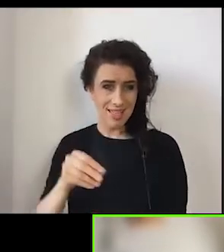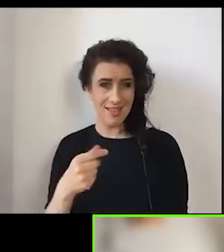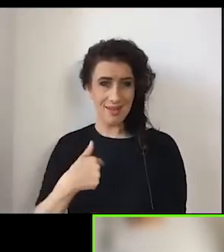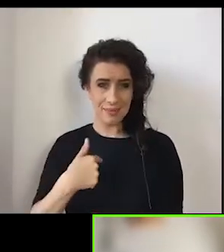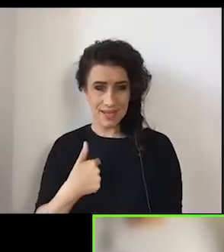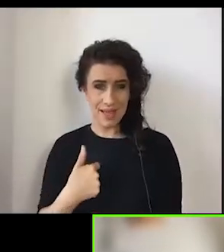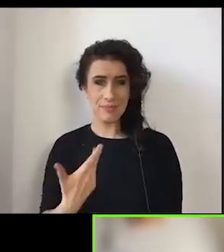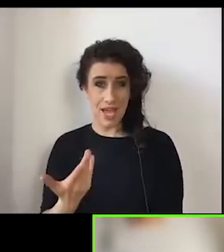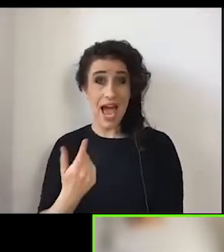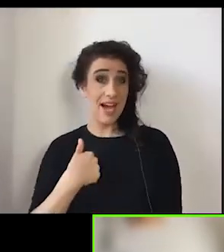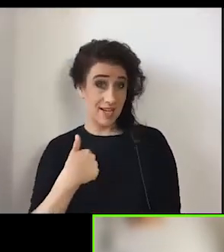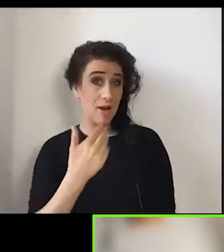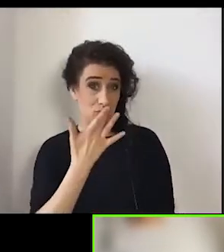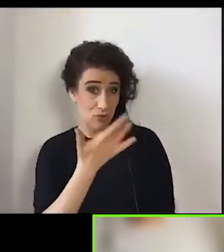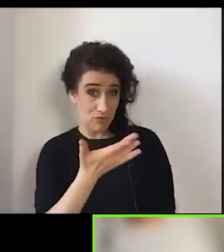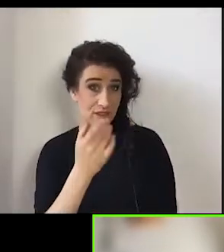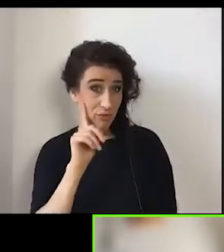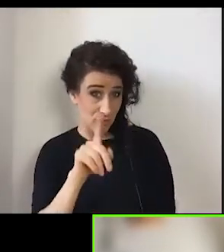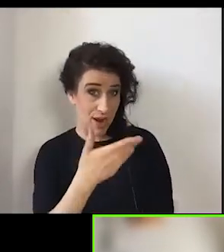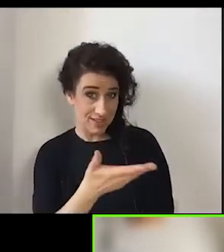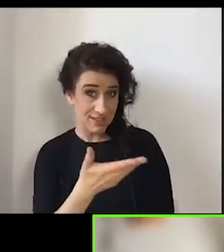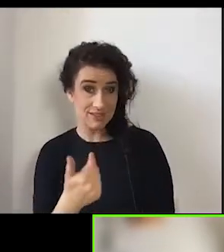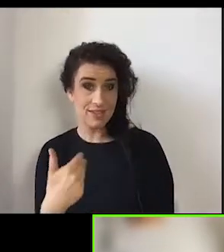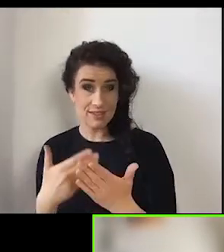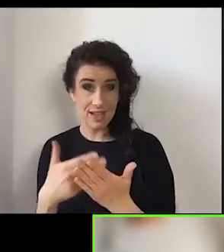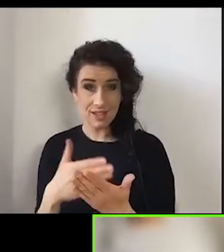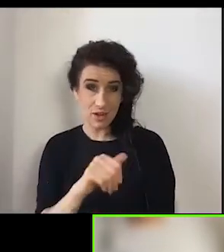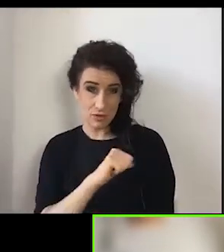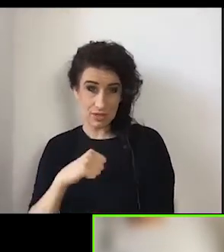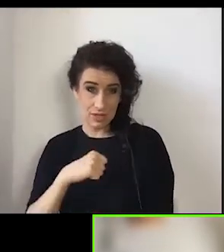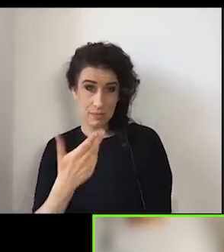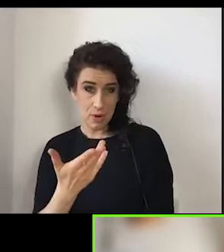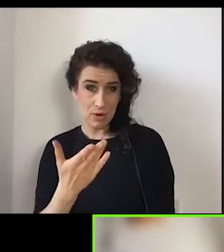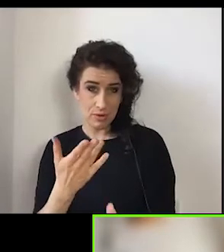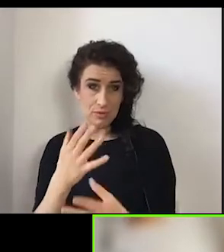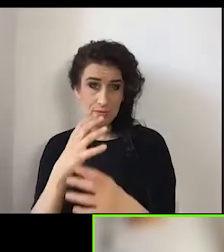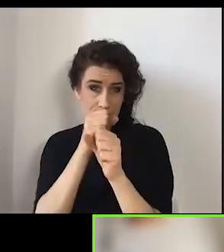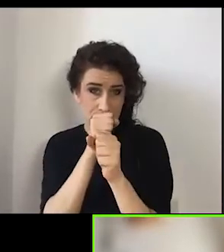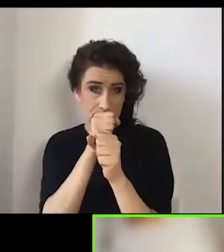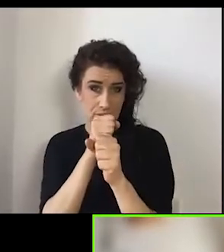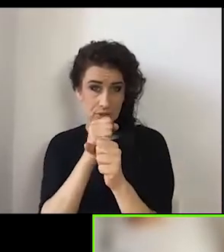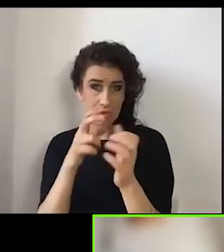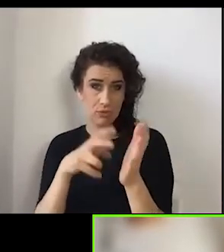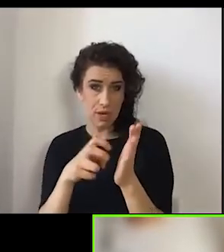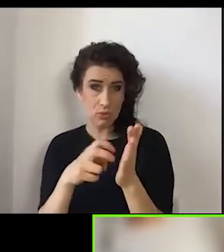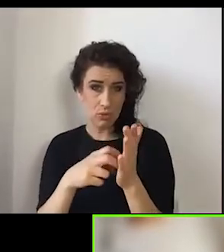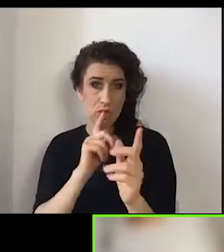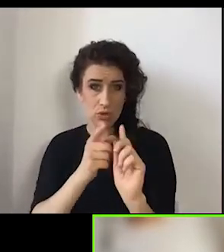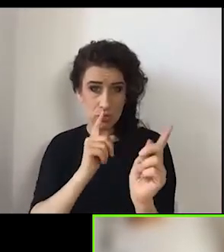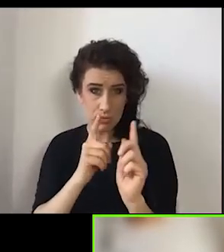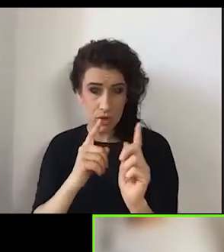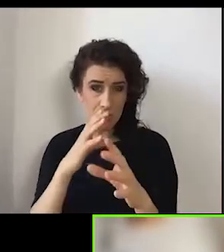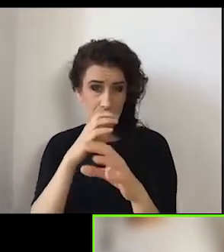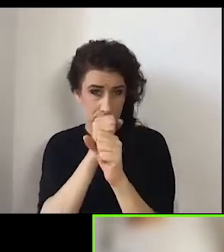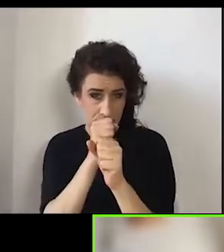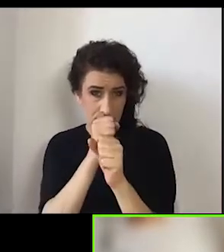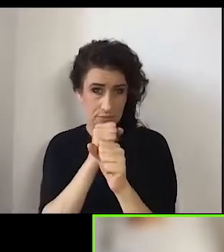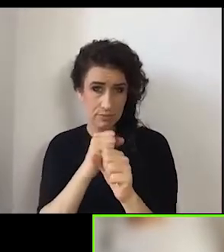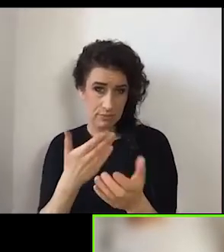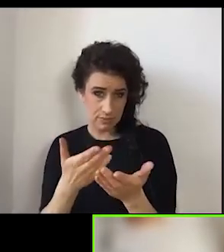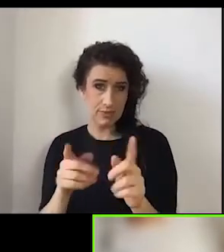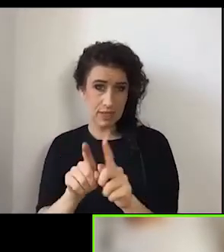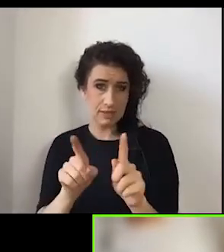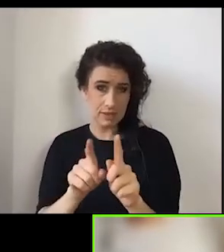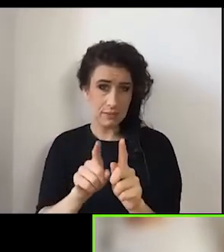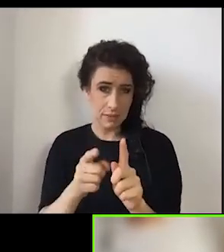not talking to a person or not acknowledging a person can be also a way of violence, psychological violence. And I say,